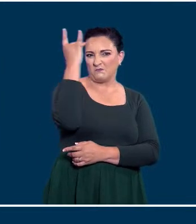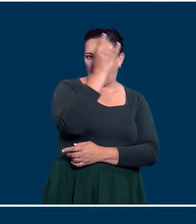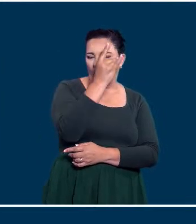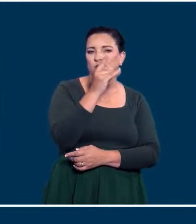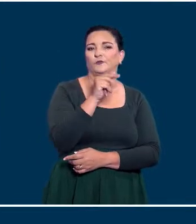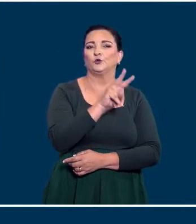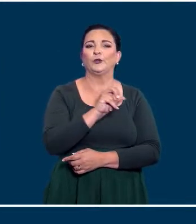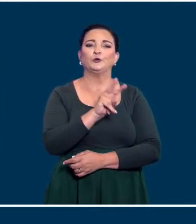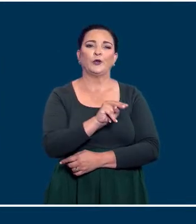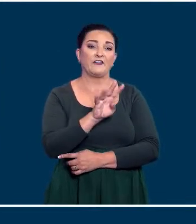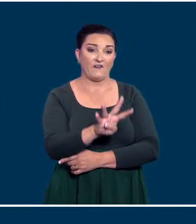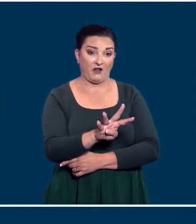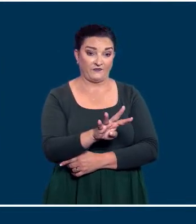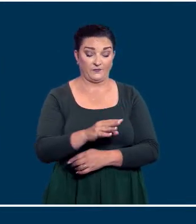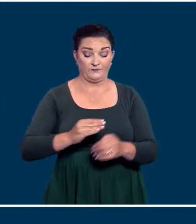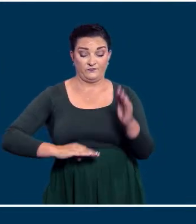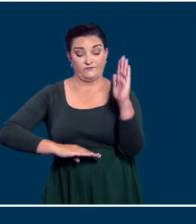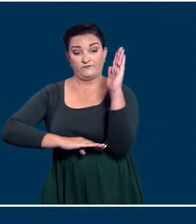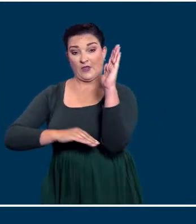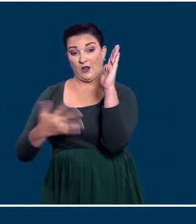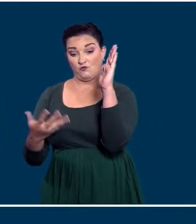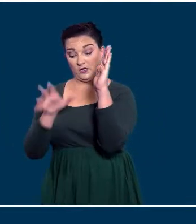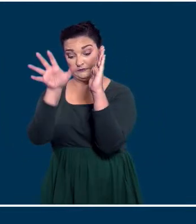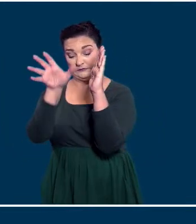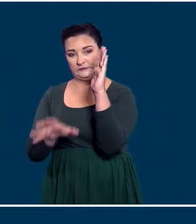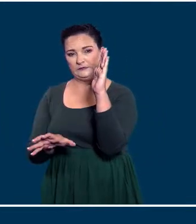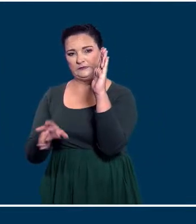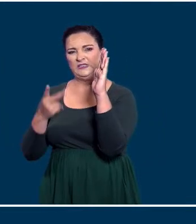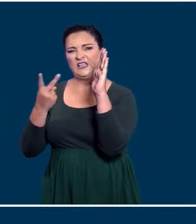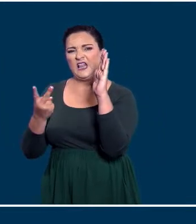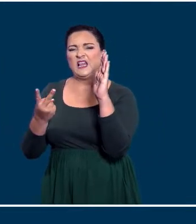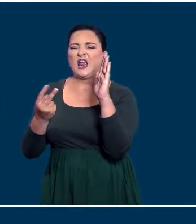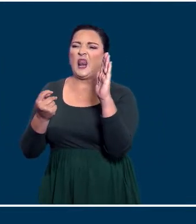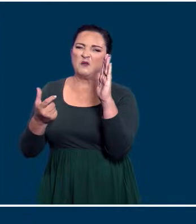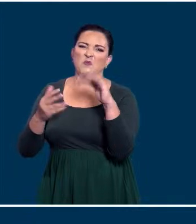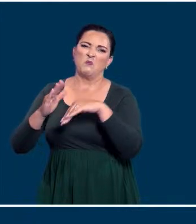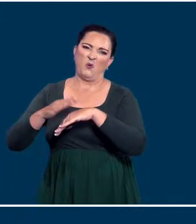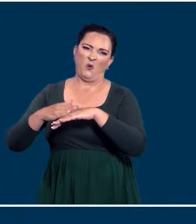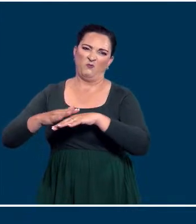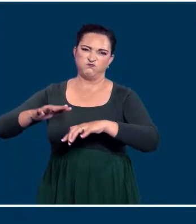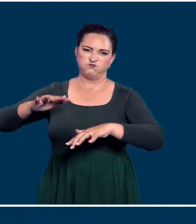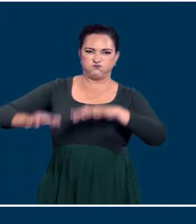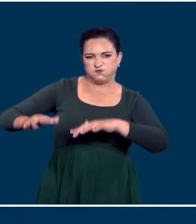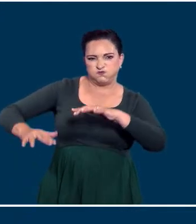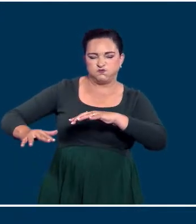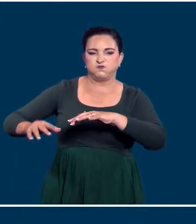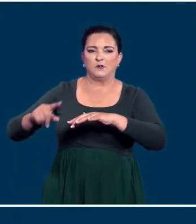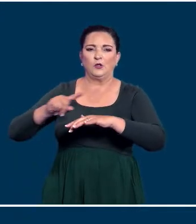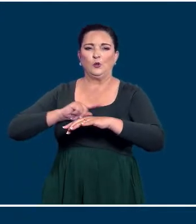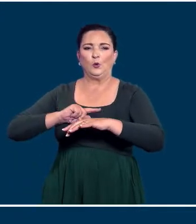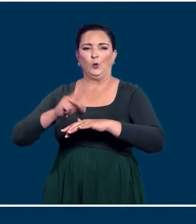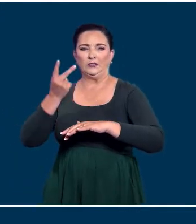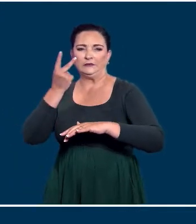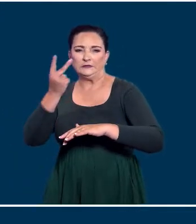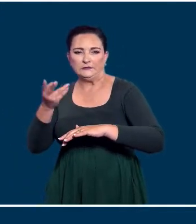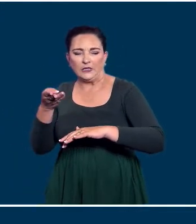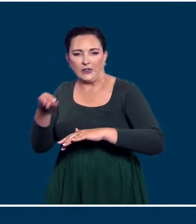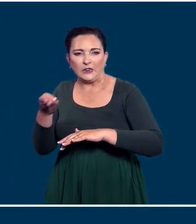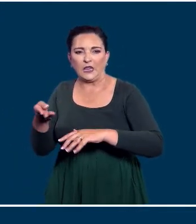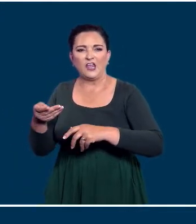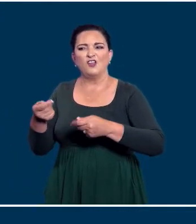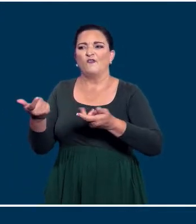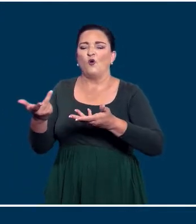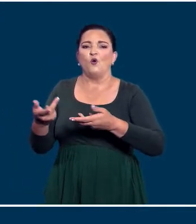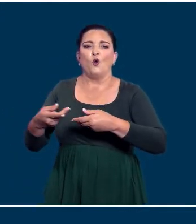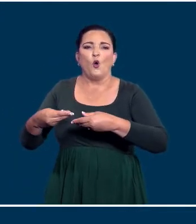2025. And then on the right-hand side, a little bit more volatility, arguably in corporate credit extension, but you